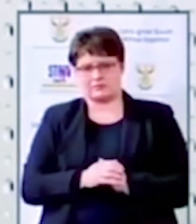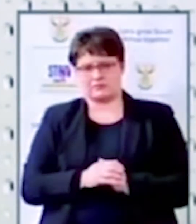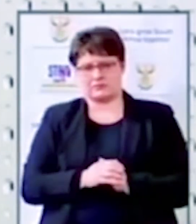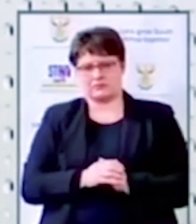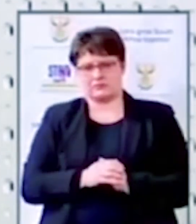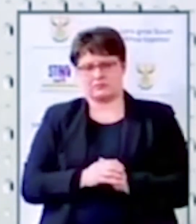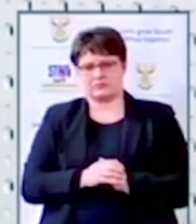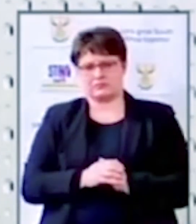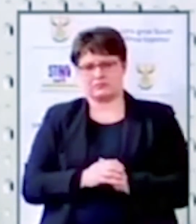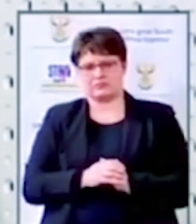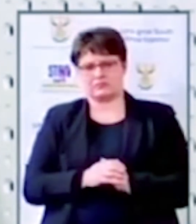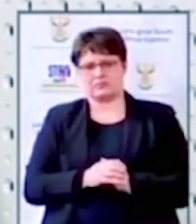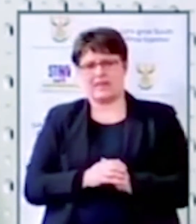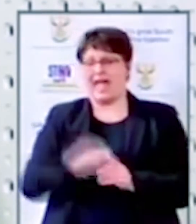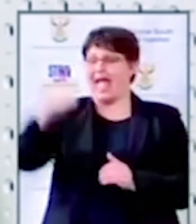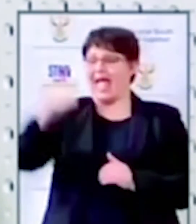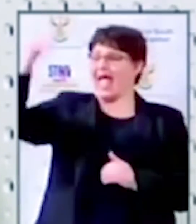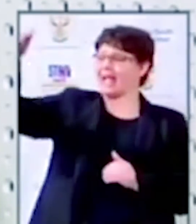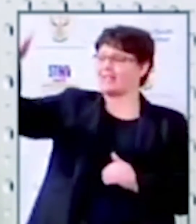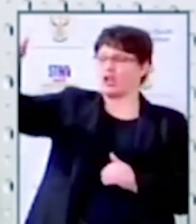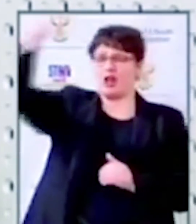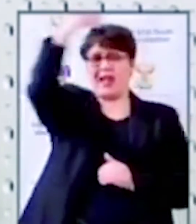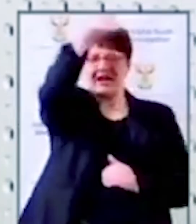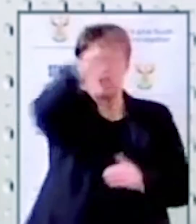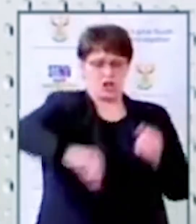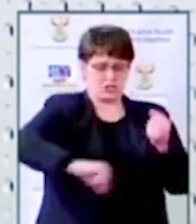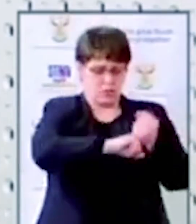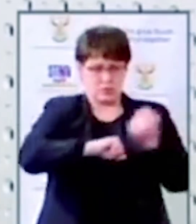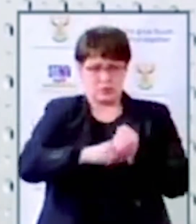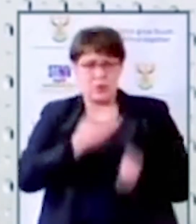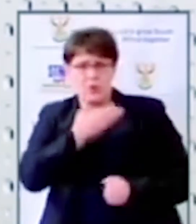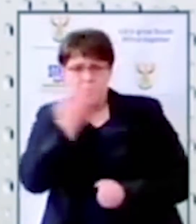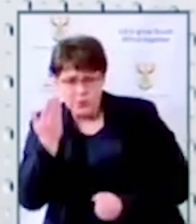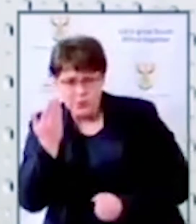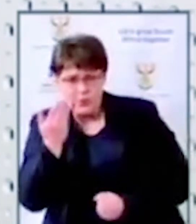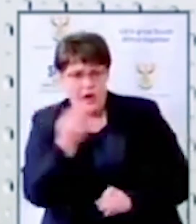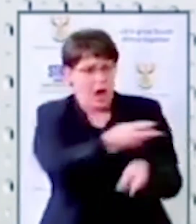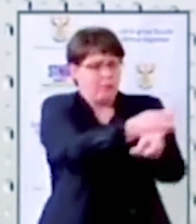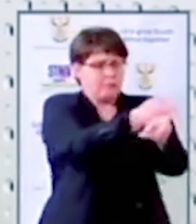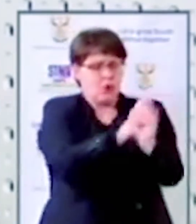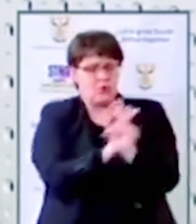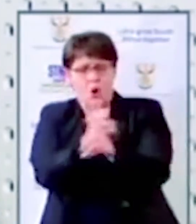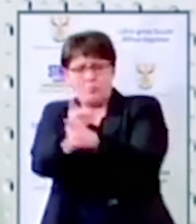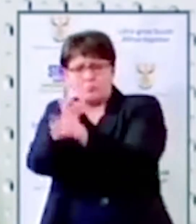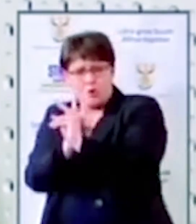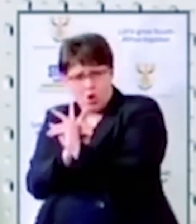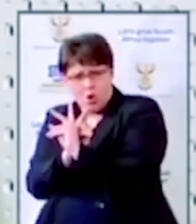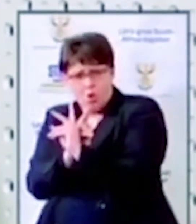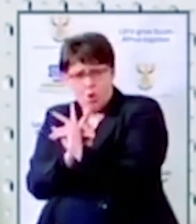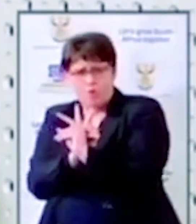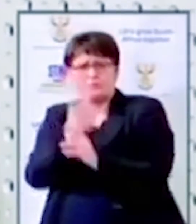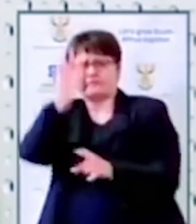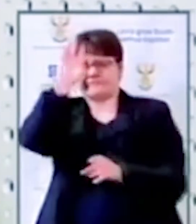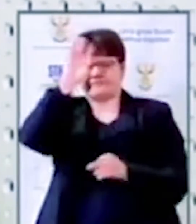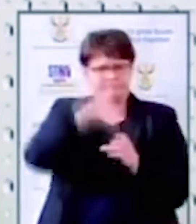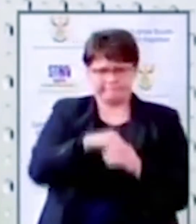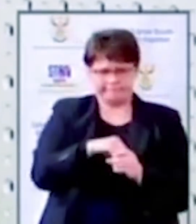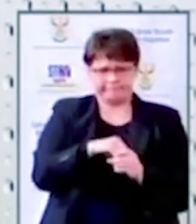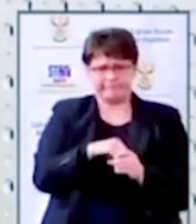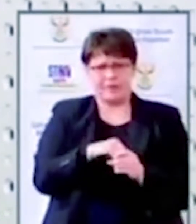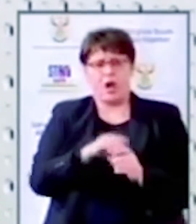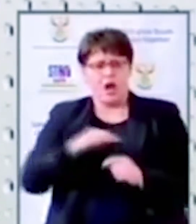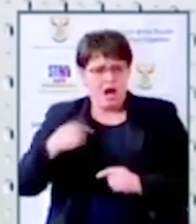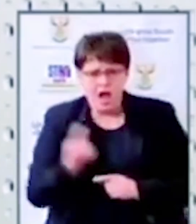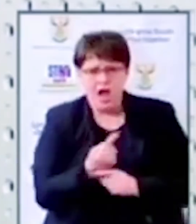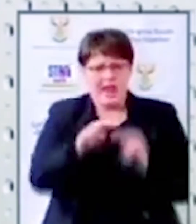Without external support, these borrowings will almost entirely consume all our